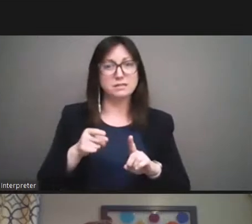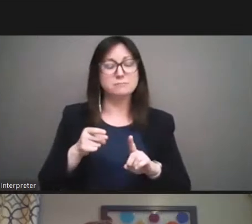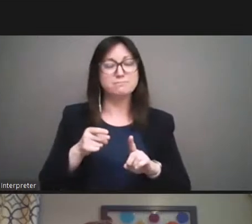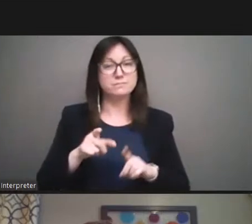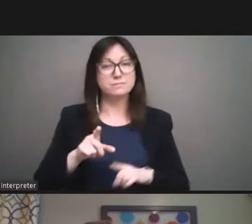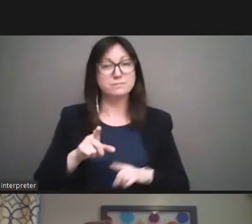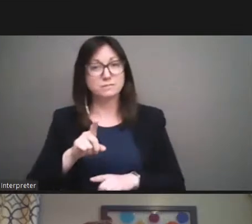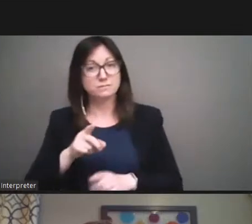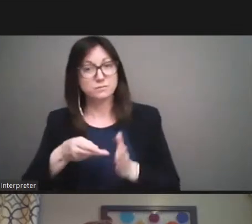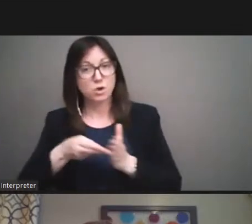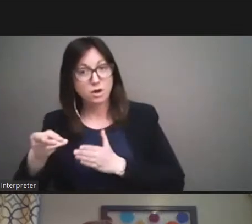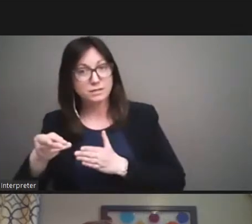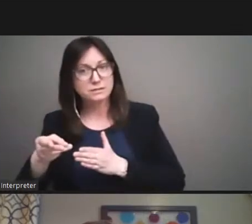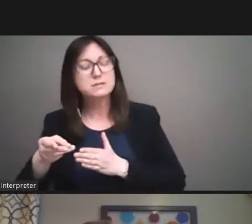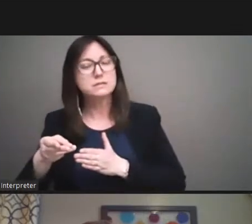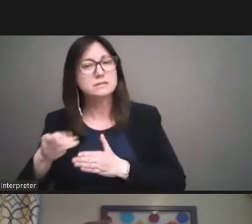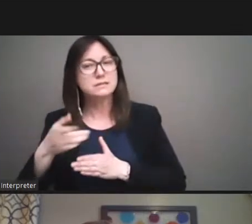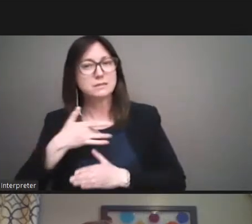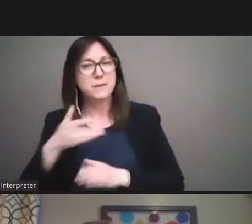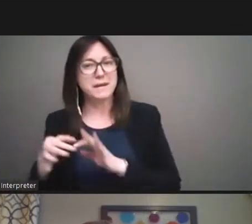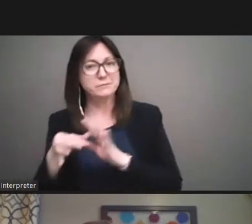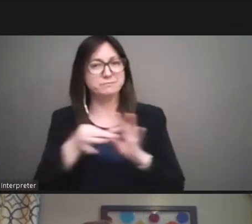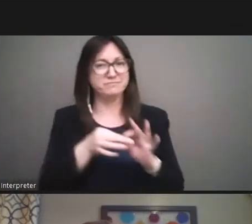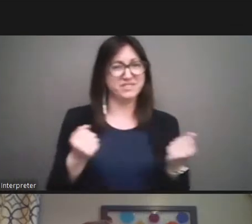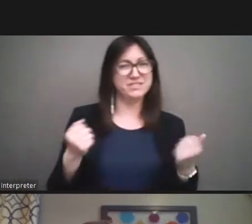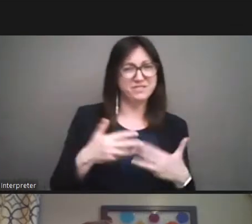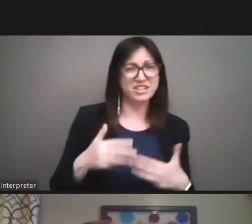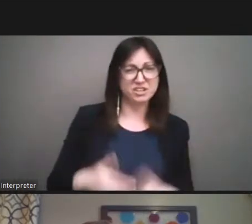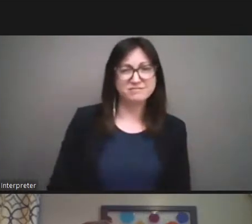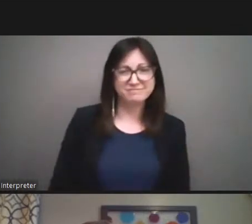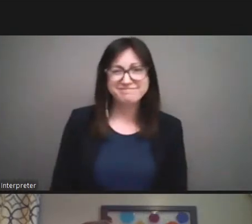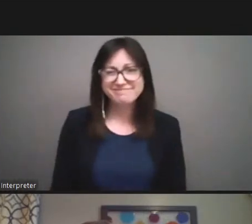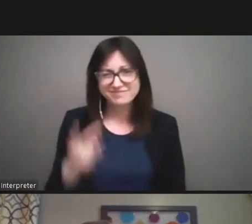very real, and you see it often.